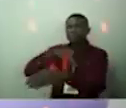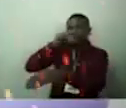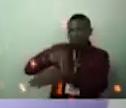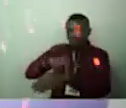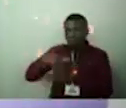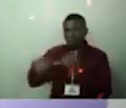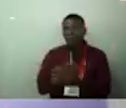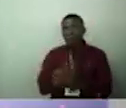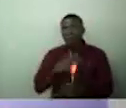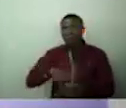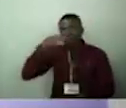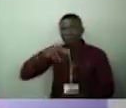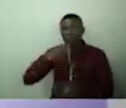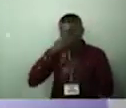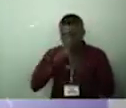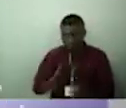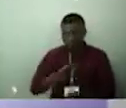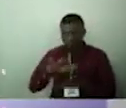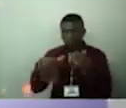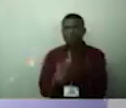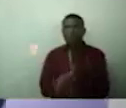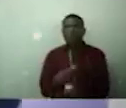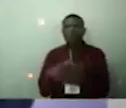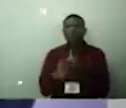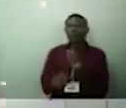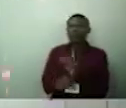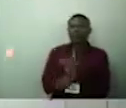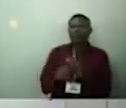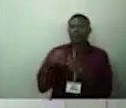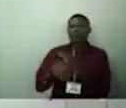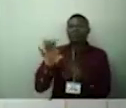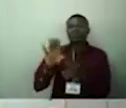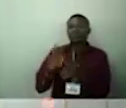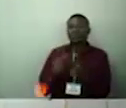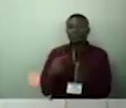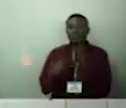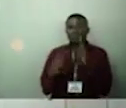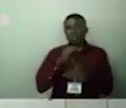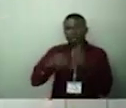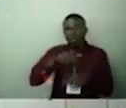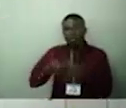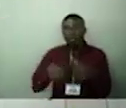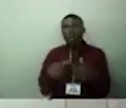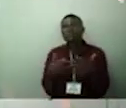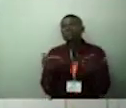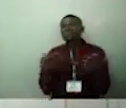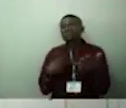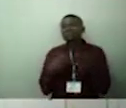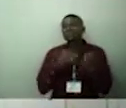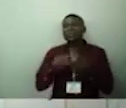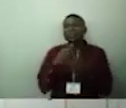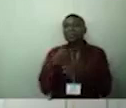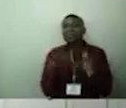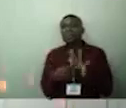of nations will be in the city also. And so I'm talking to you about